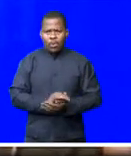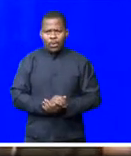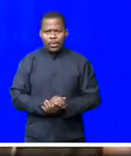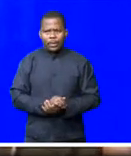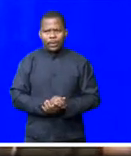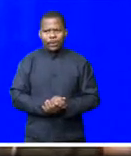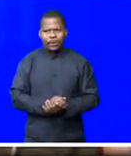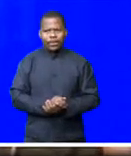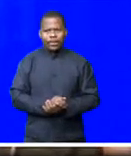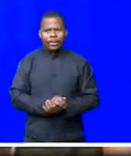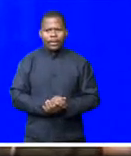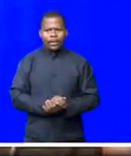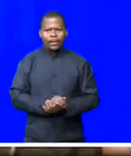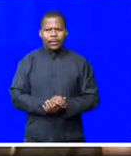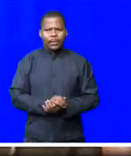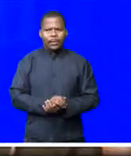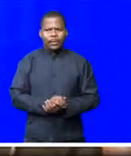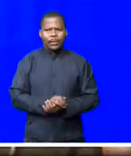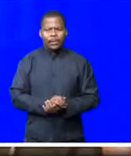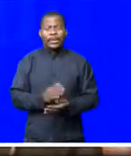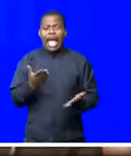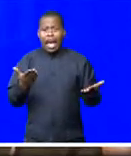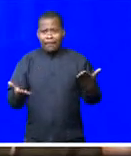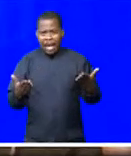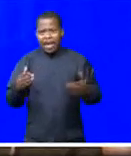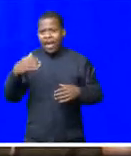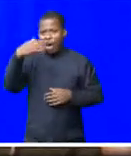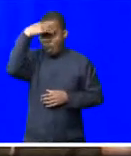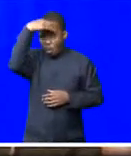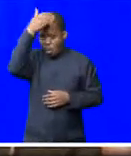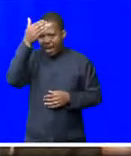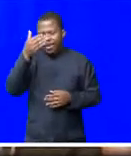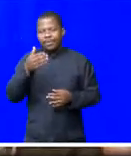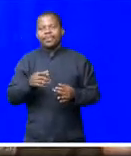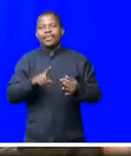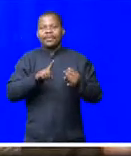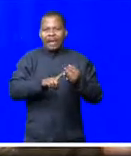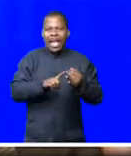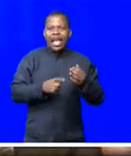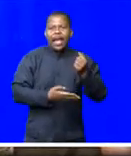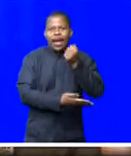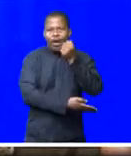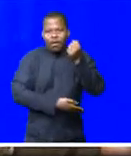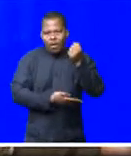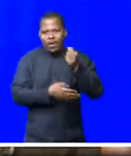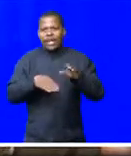kokuthi asibambisane ungabe unguhulumende ungabe